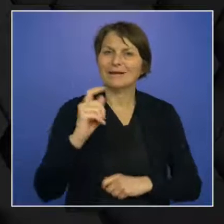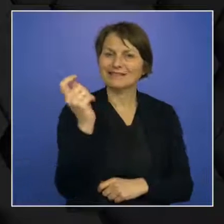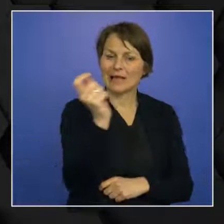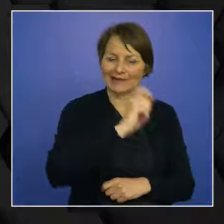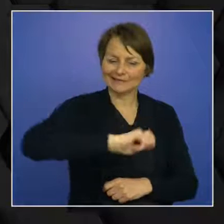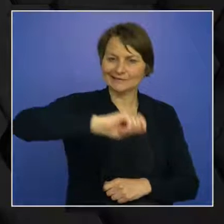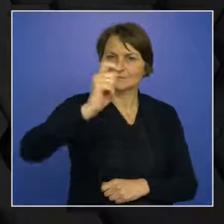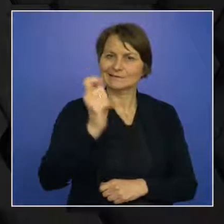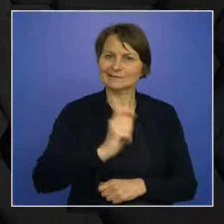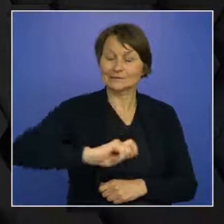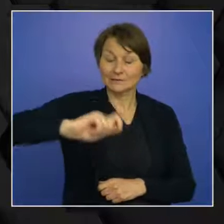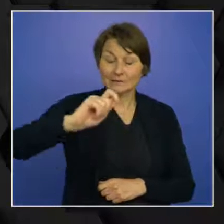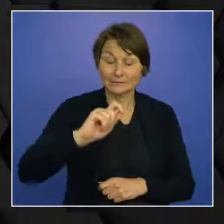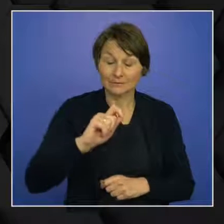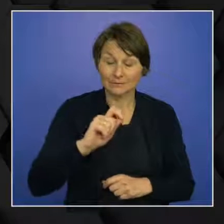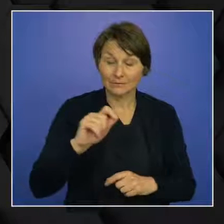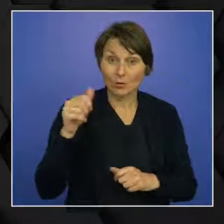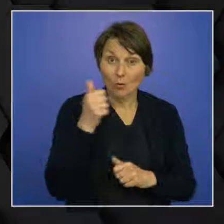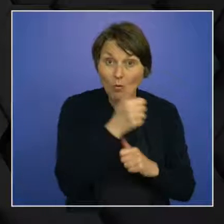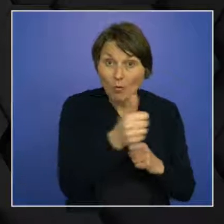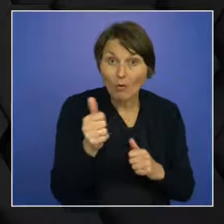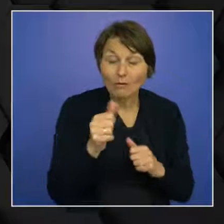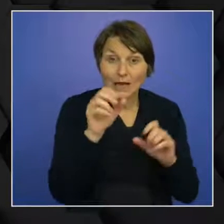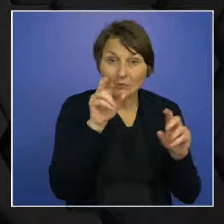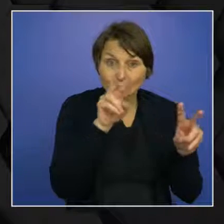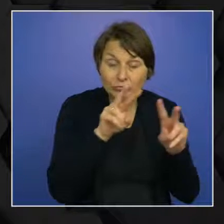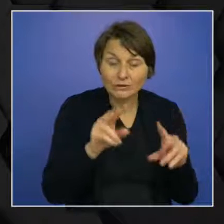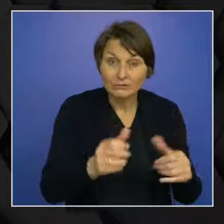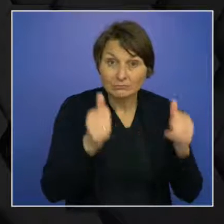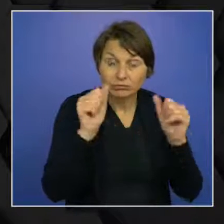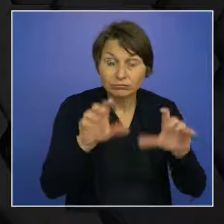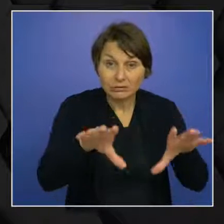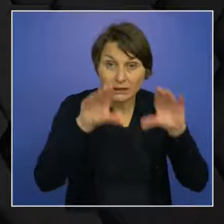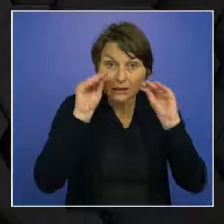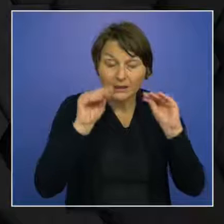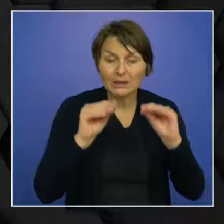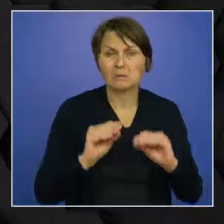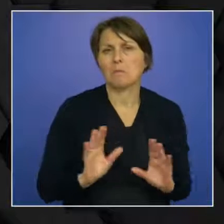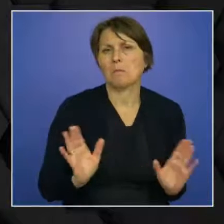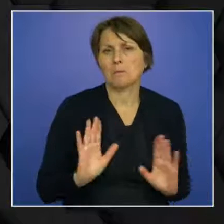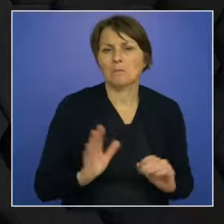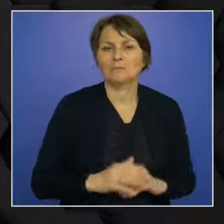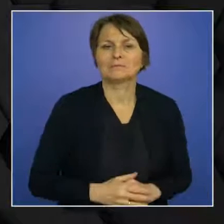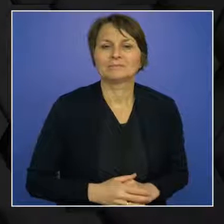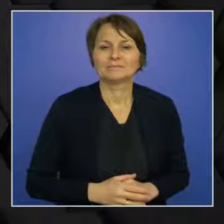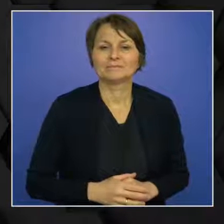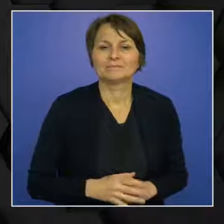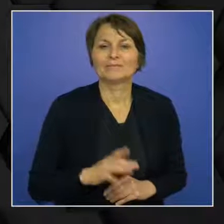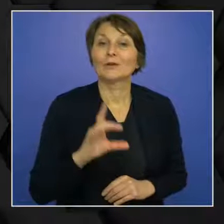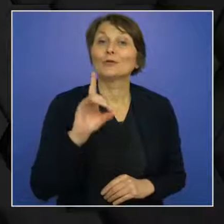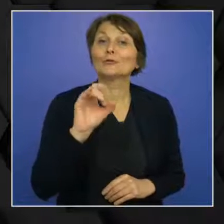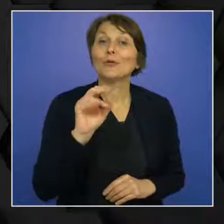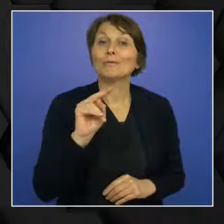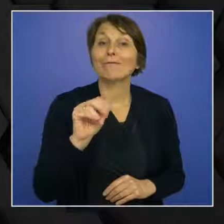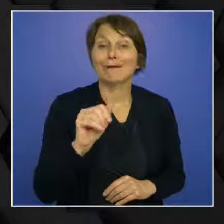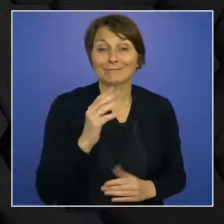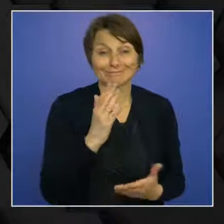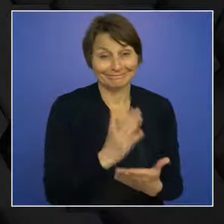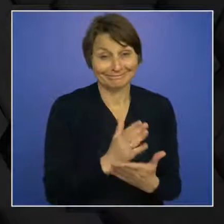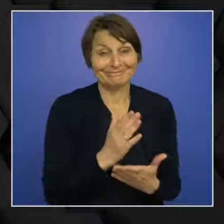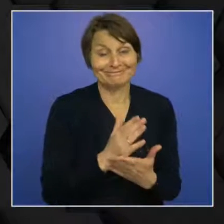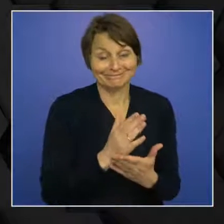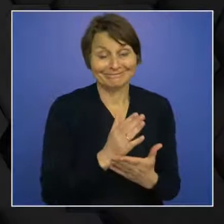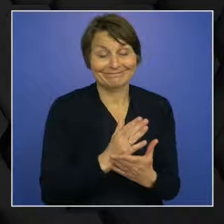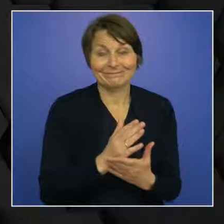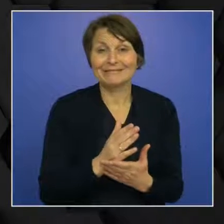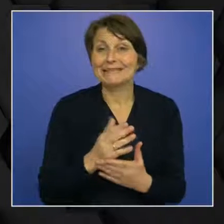that readable for everyone. Right. No, that's So the that- thing. Like, especially I've seen so